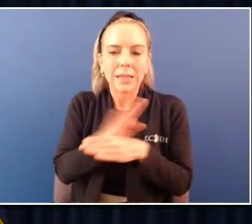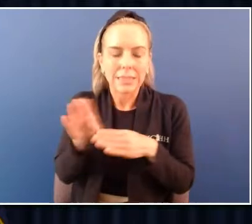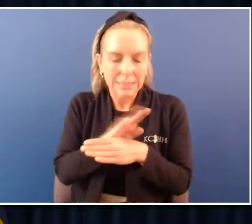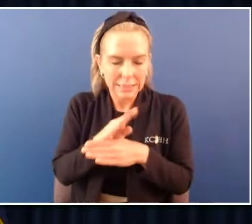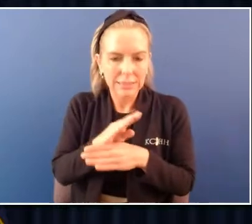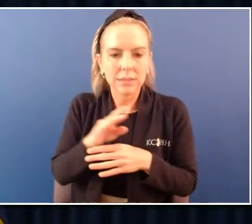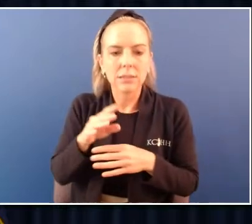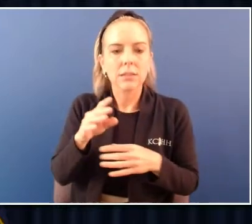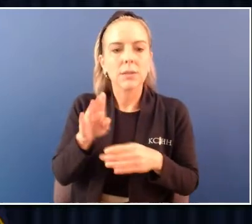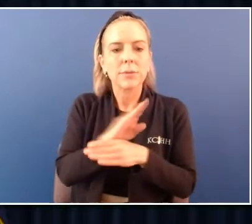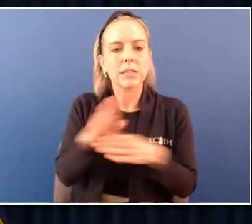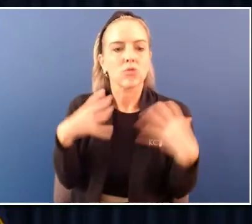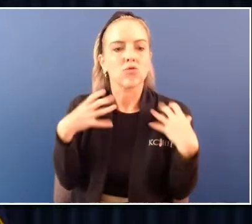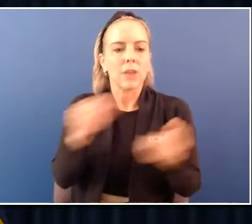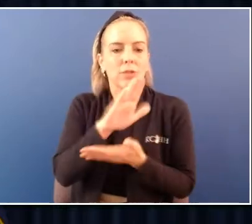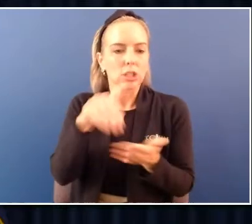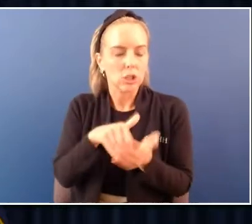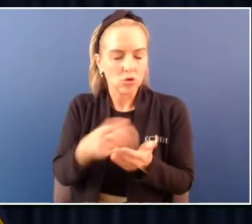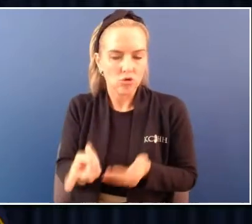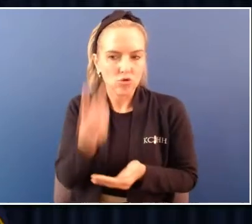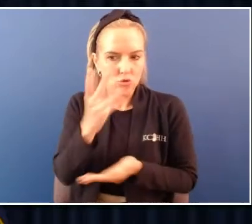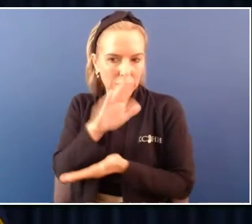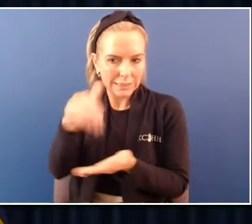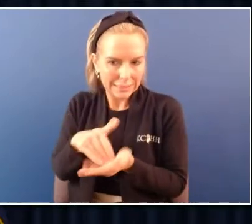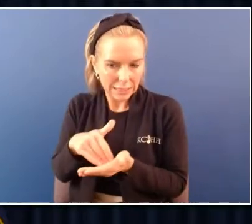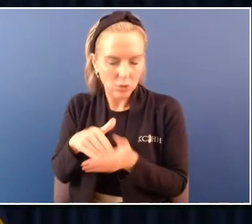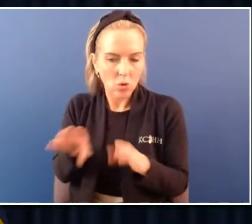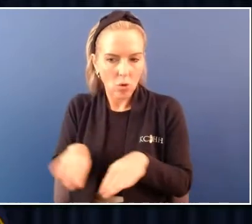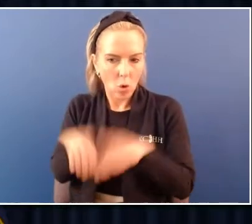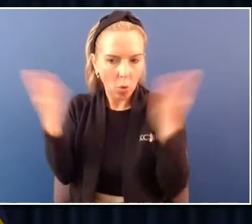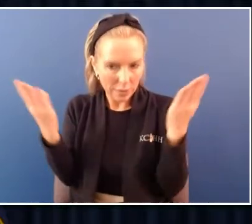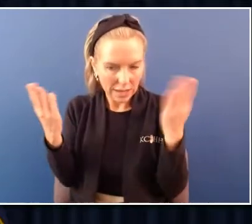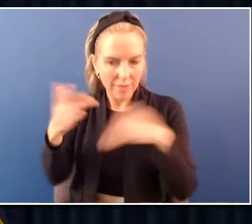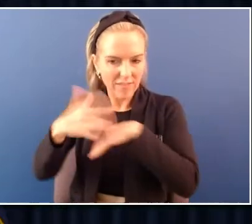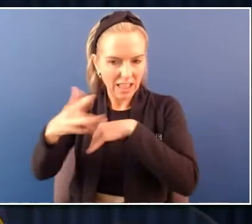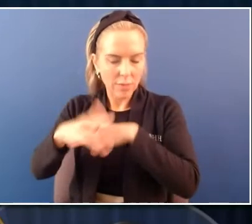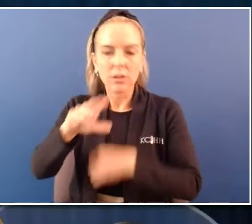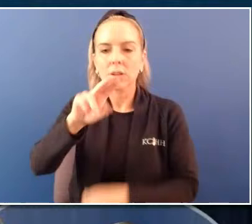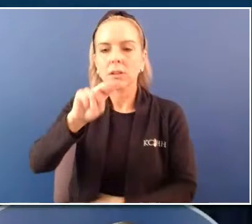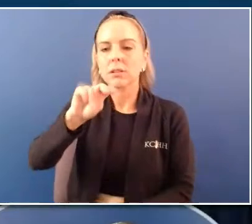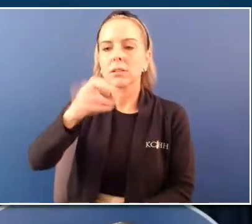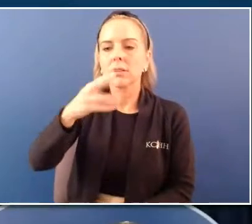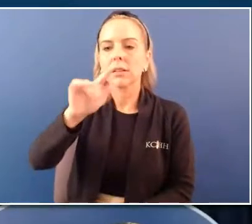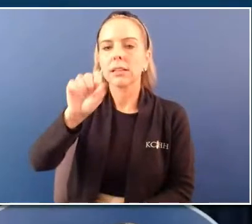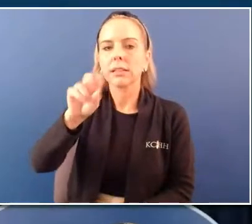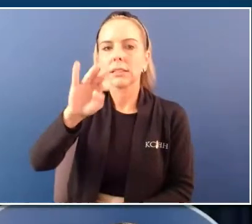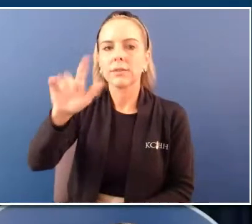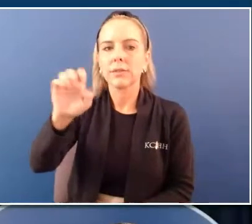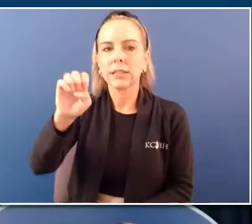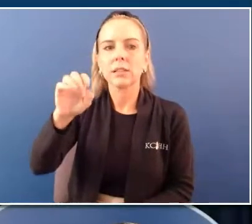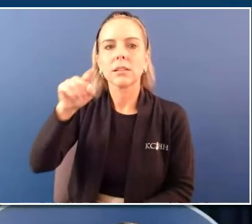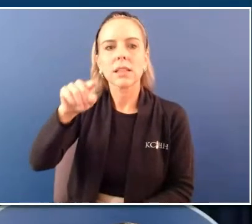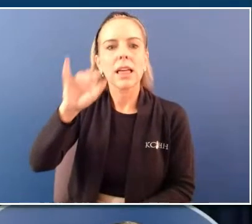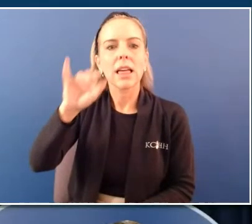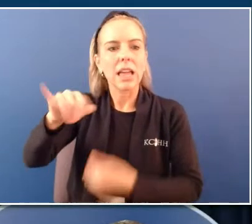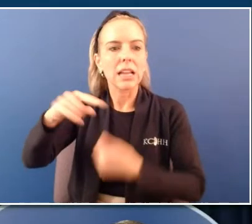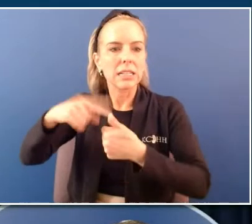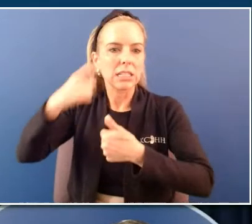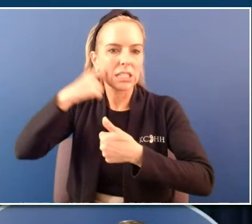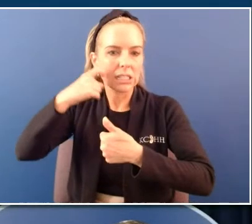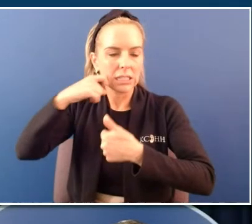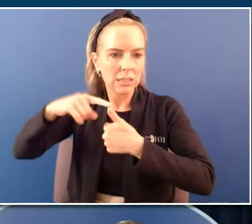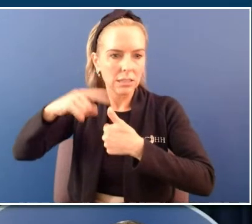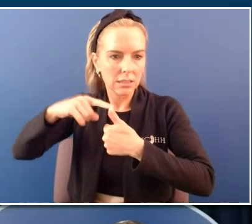recovery centers. We now have 2 centers open. One is in Nicholasville and Jessamine County. That went through an industrial,